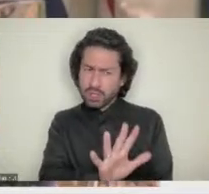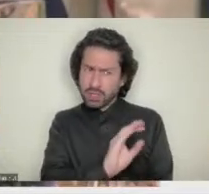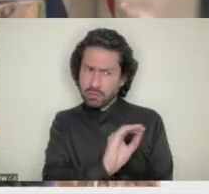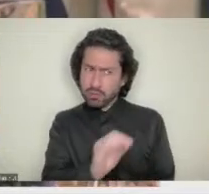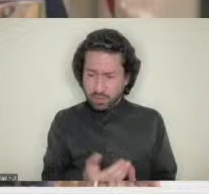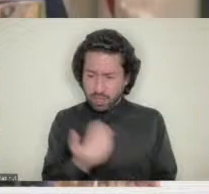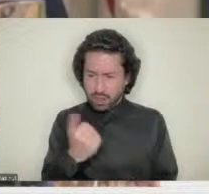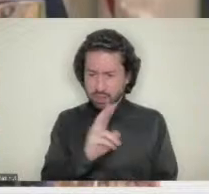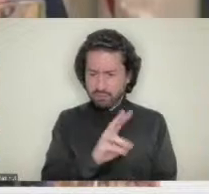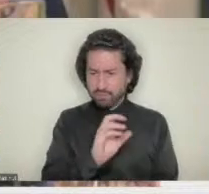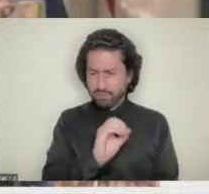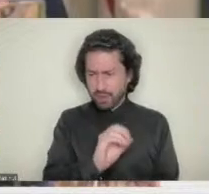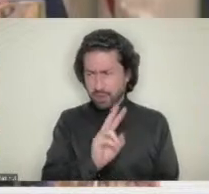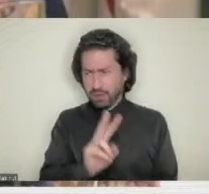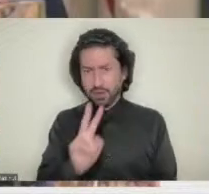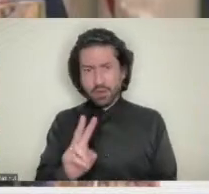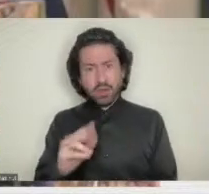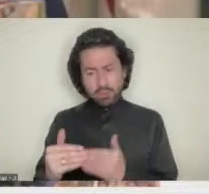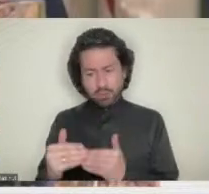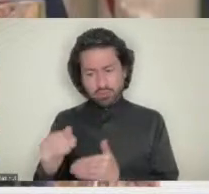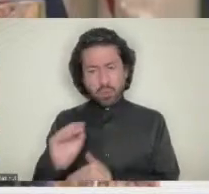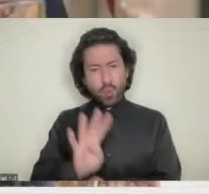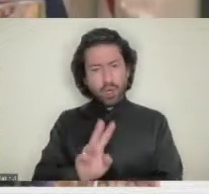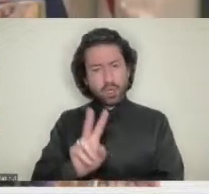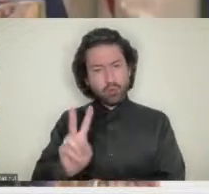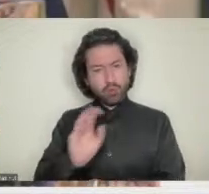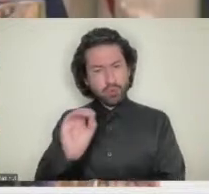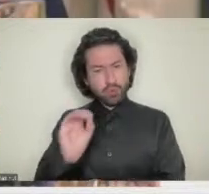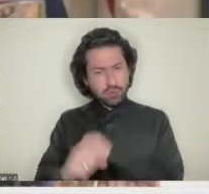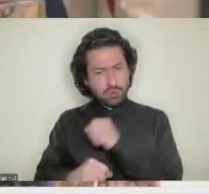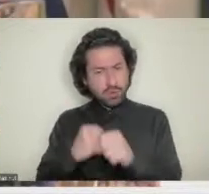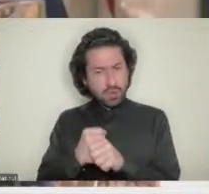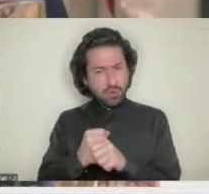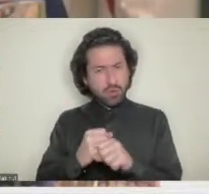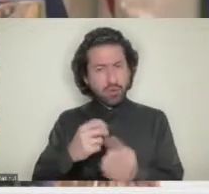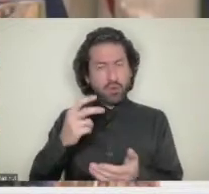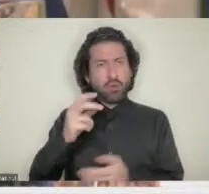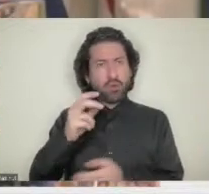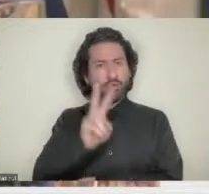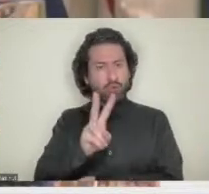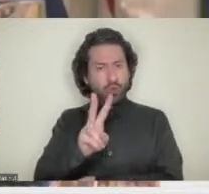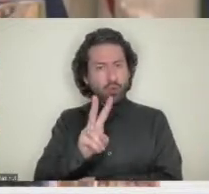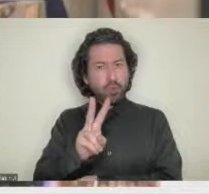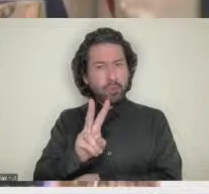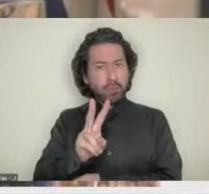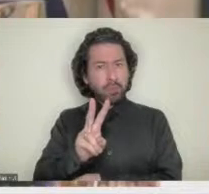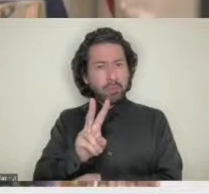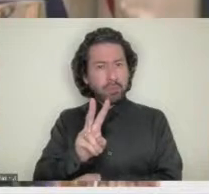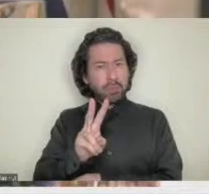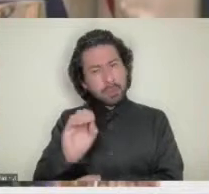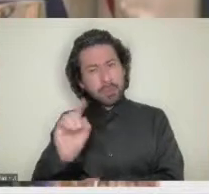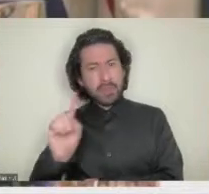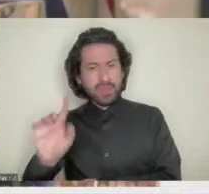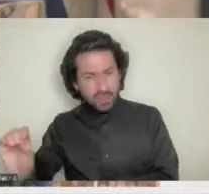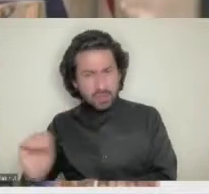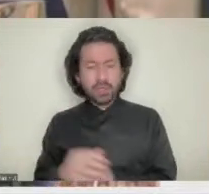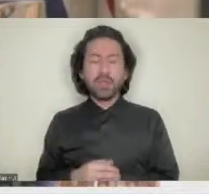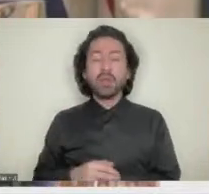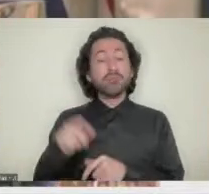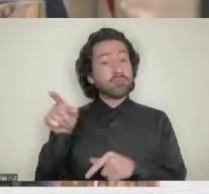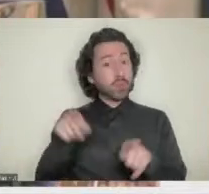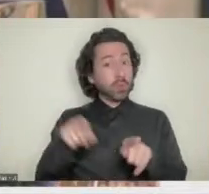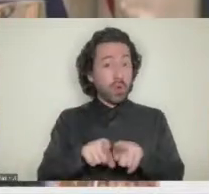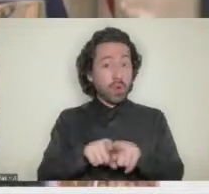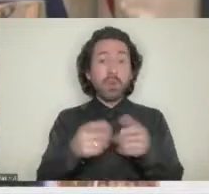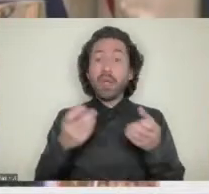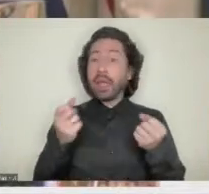is 45 in 2022 and it was 42 in 2010, so this is like so stable,